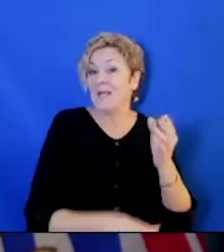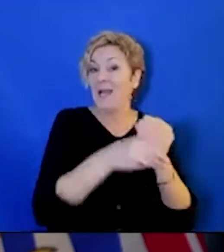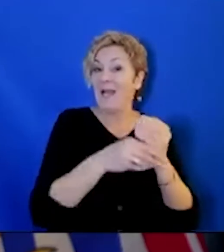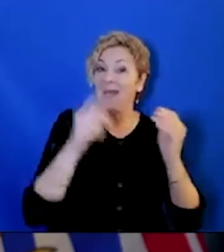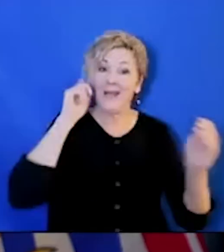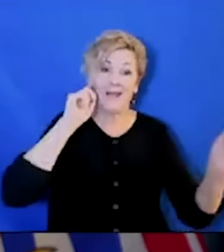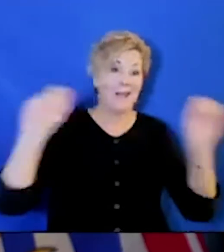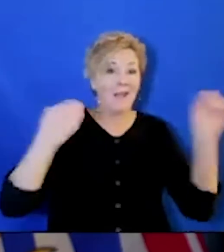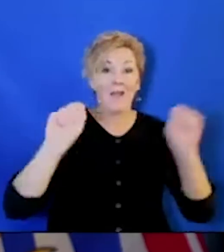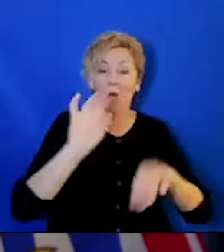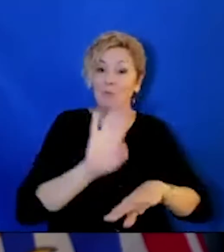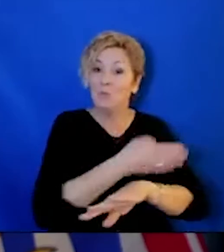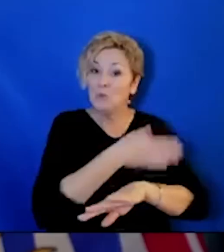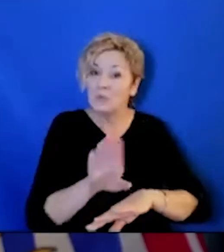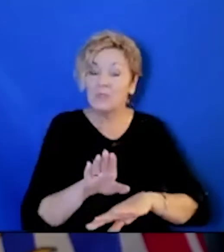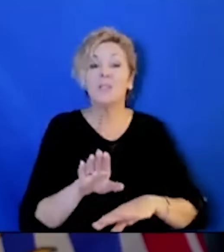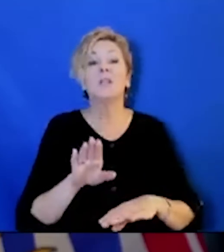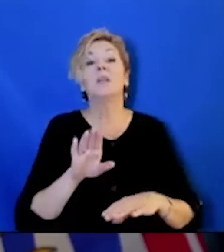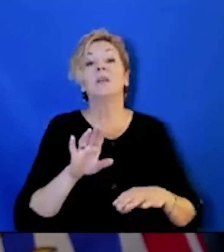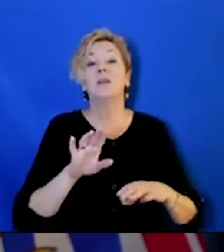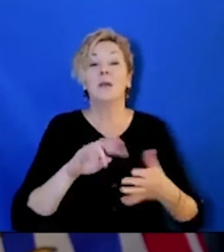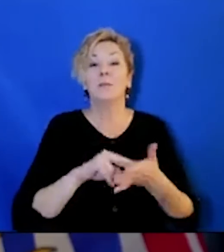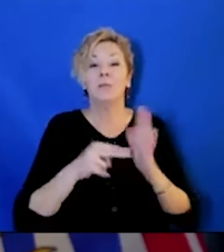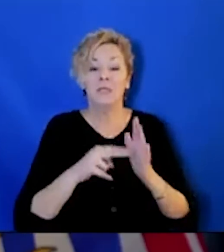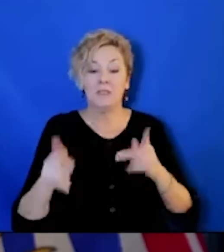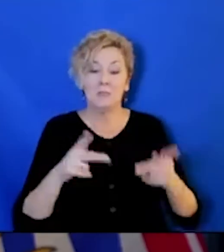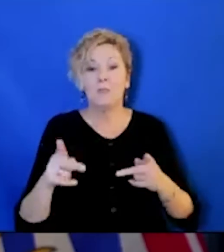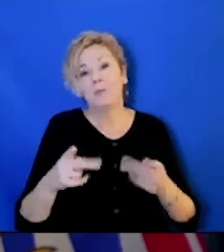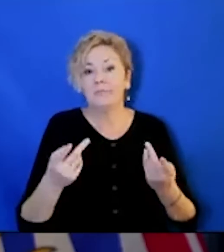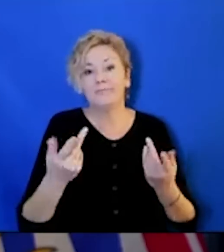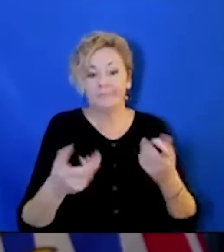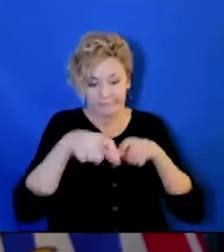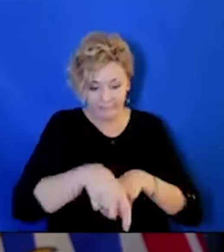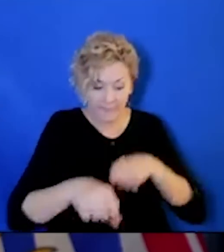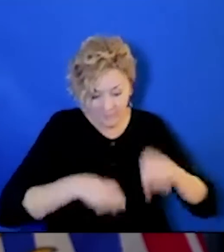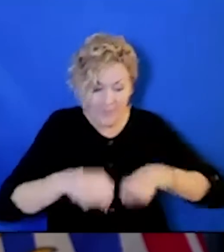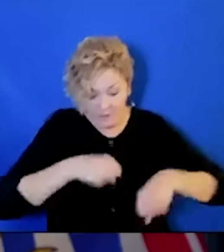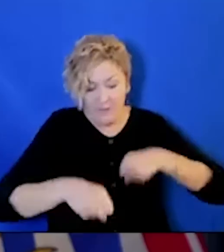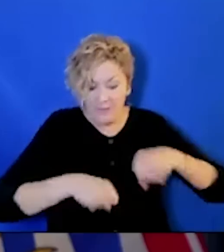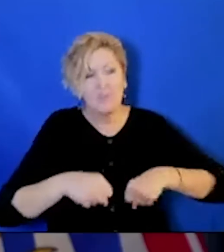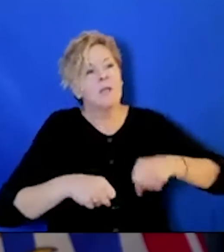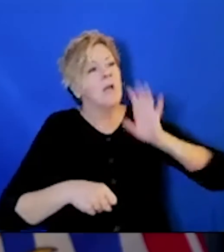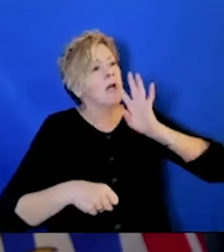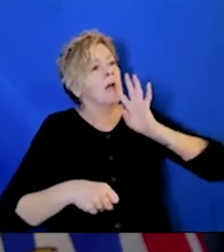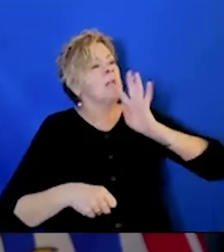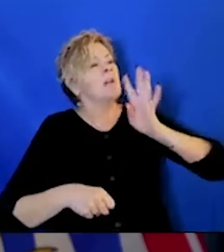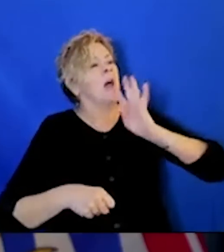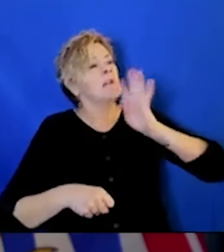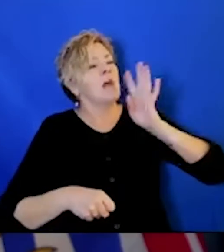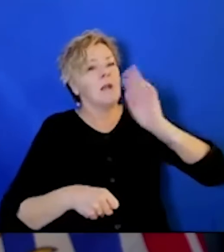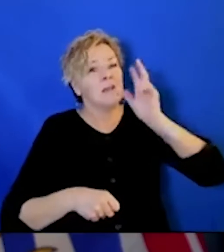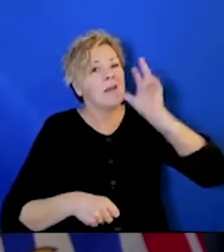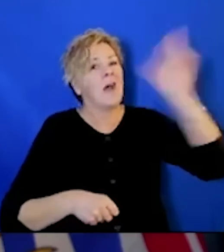very quickly to 20 or 30 people who then bring it home or to their workplace, and it spreads from there. So that is why we